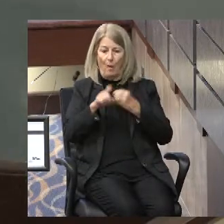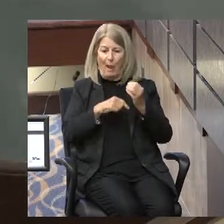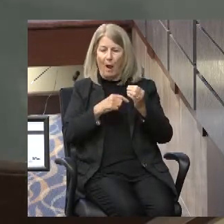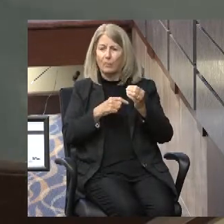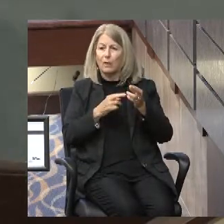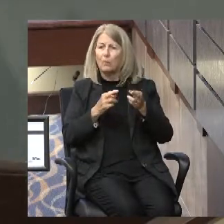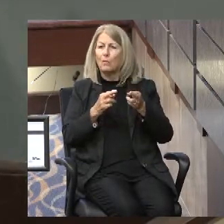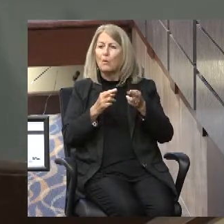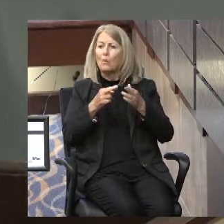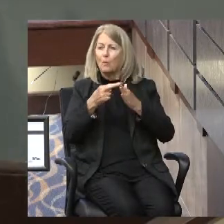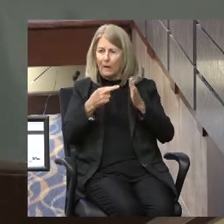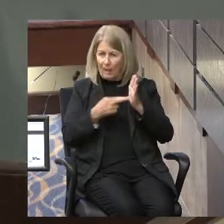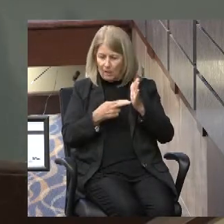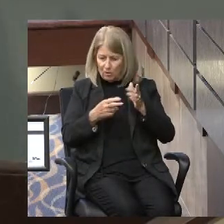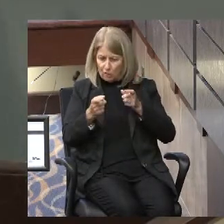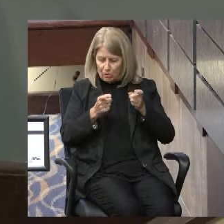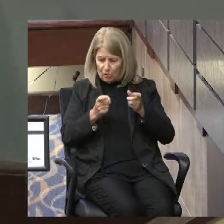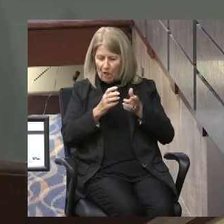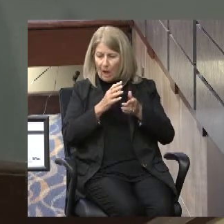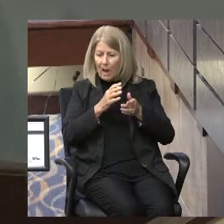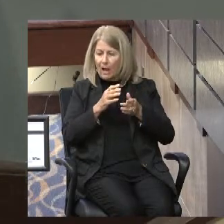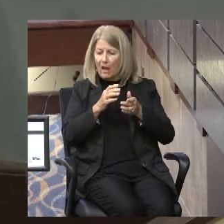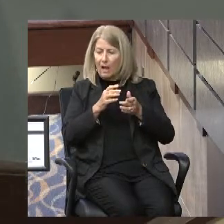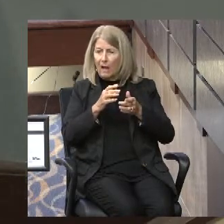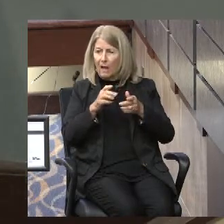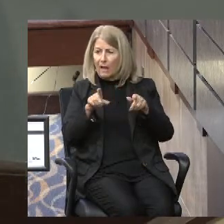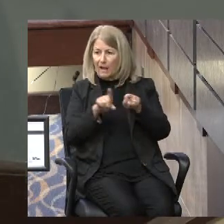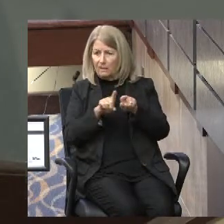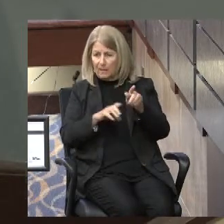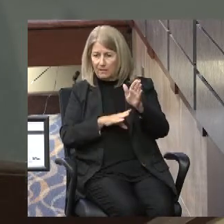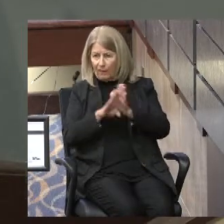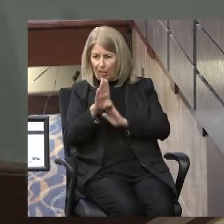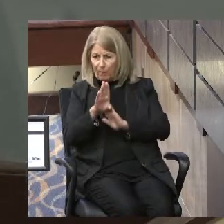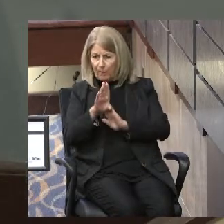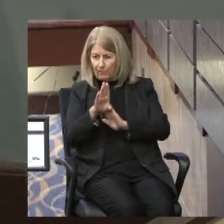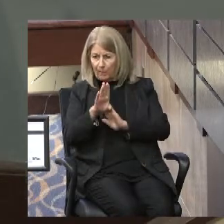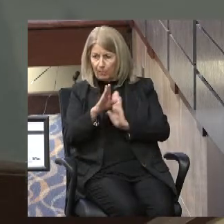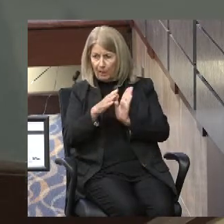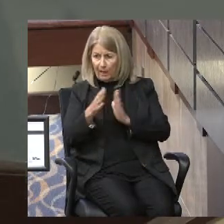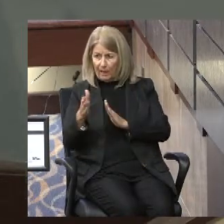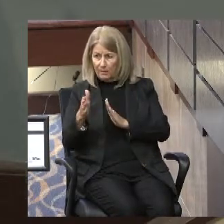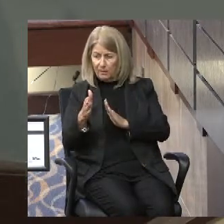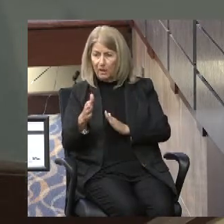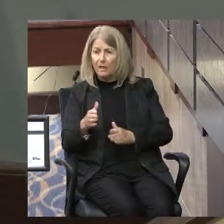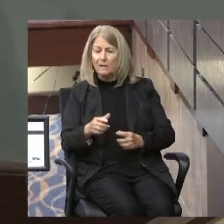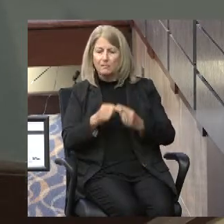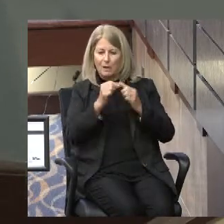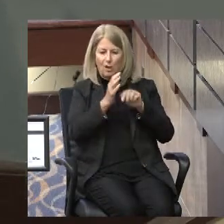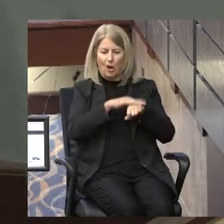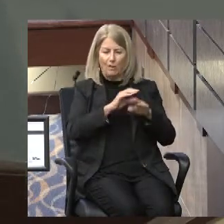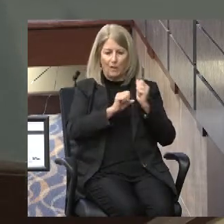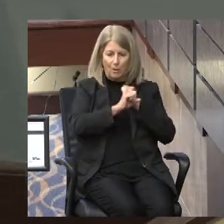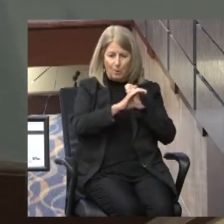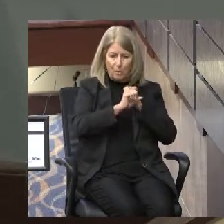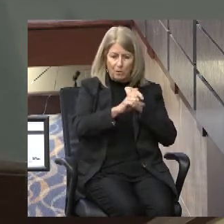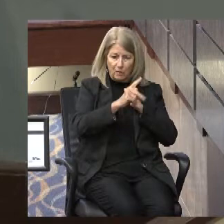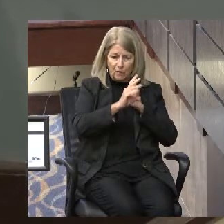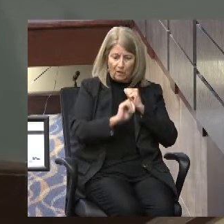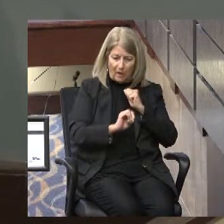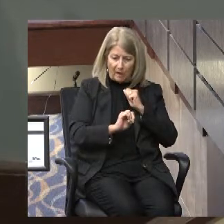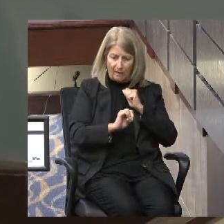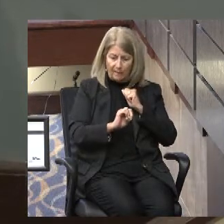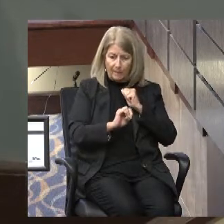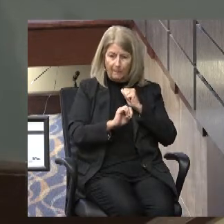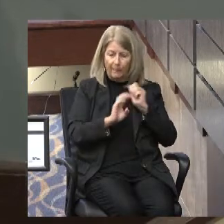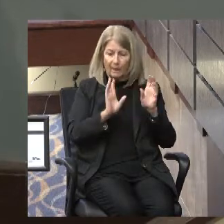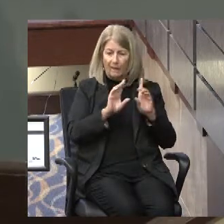as they develop, but that's something we can talk to, especially on the commercial side. The mixed use district as opposed to